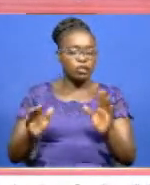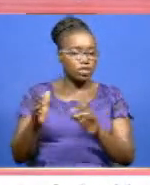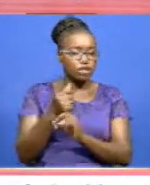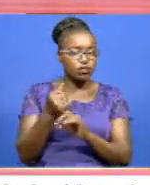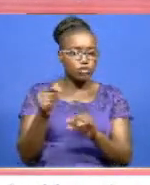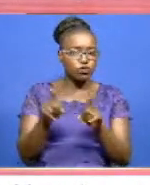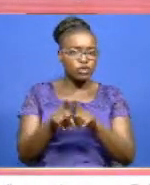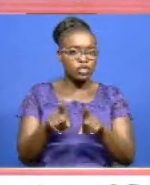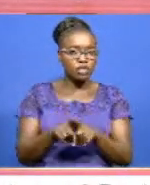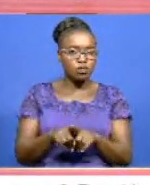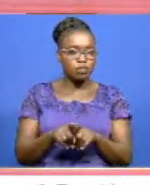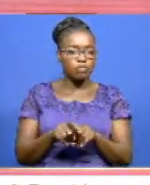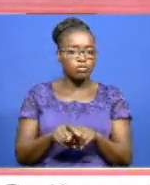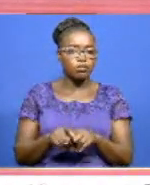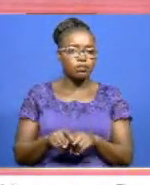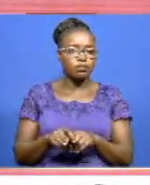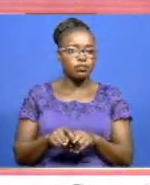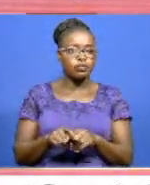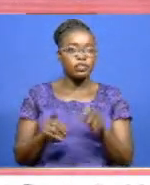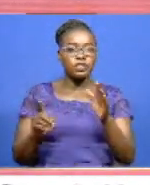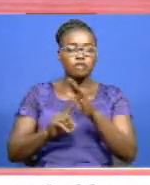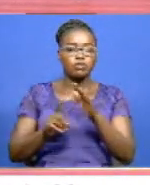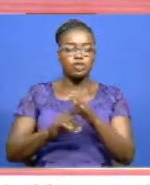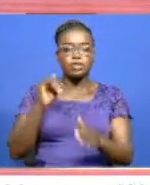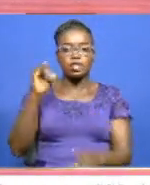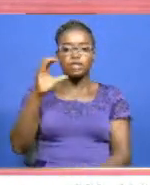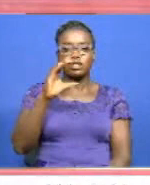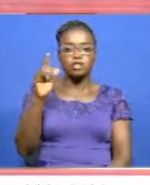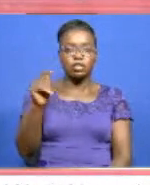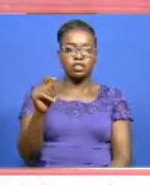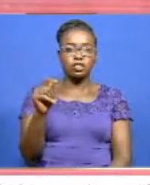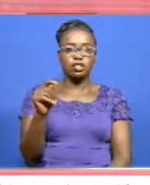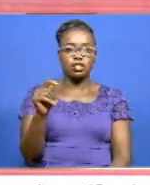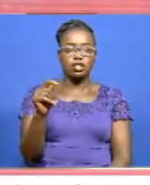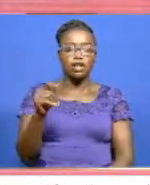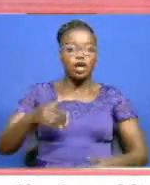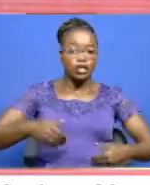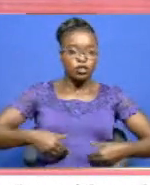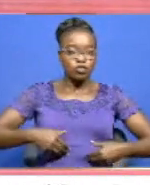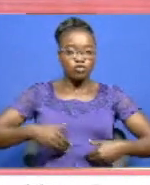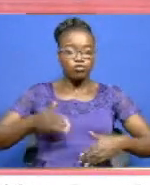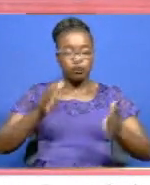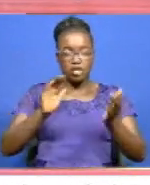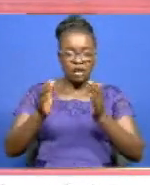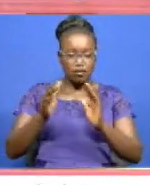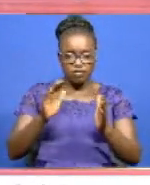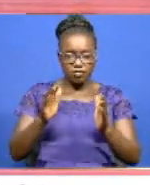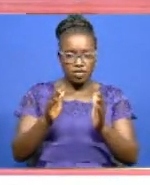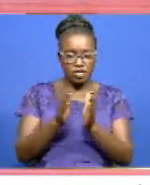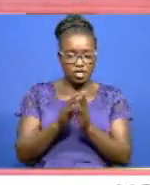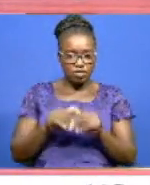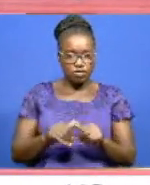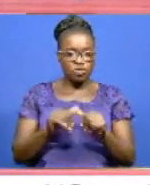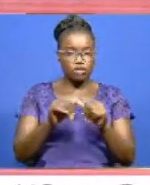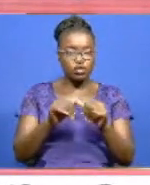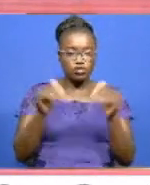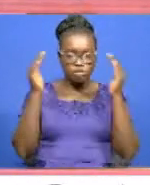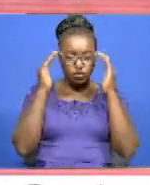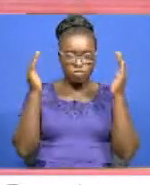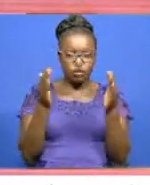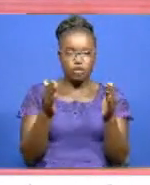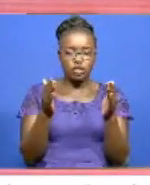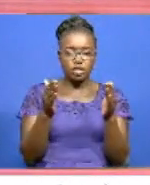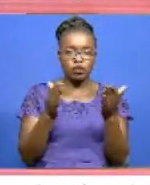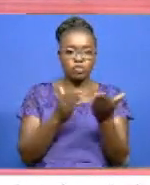same. The Ministry of ICT, Innovation and Youth Affairs has been and continues to be committed